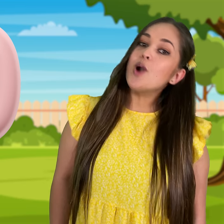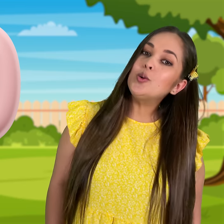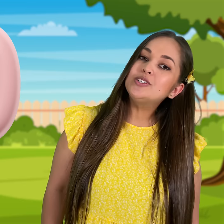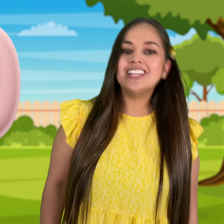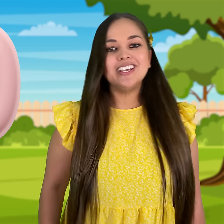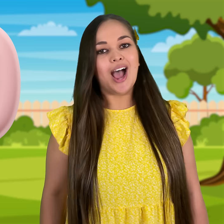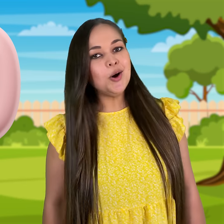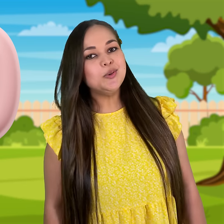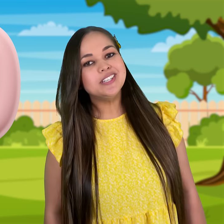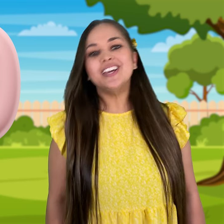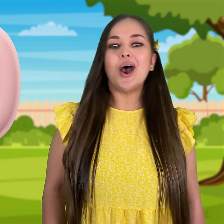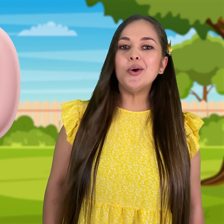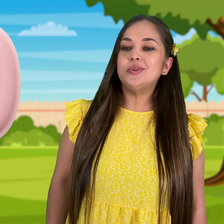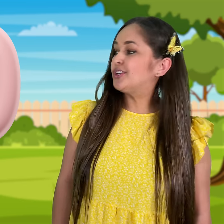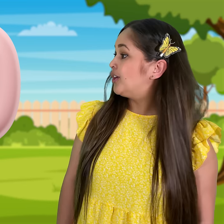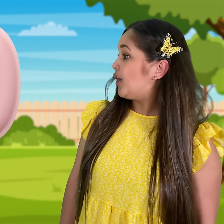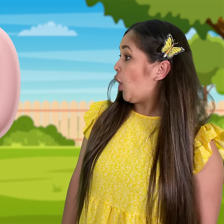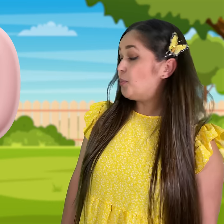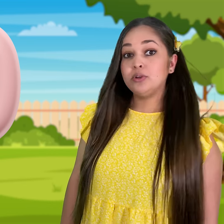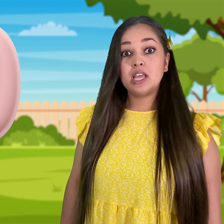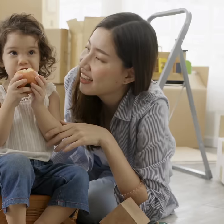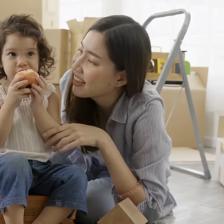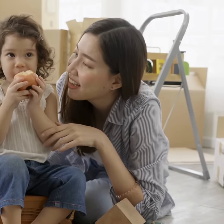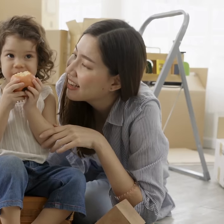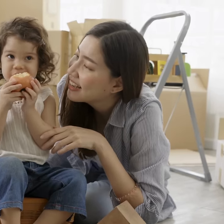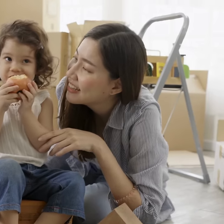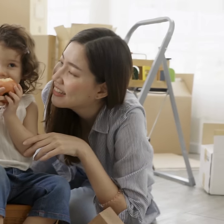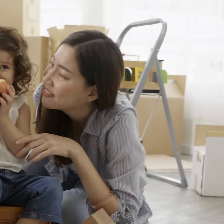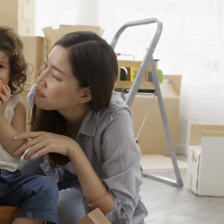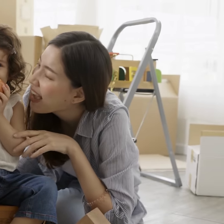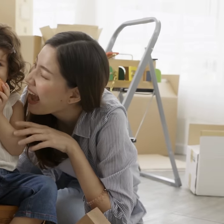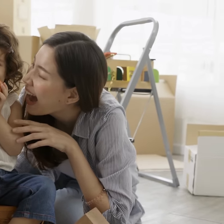to eat, eat, eat apples and